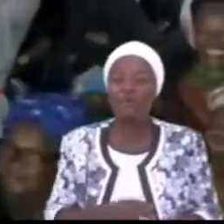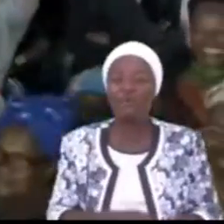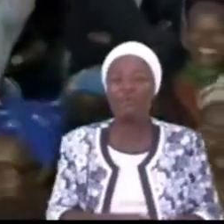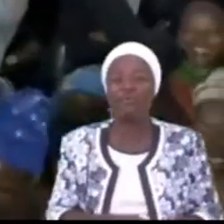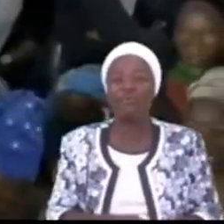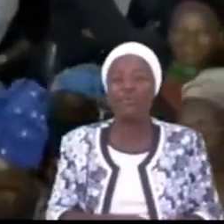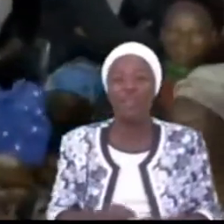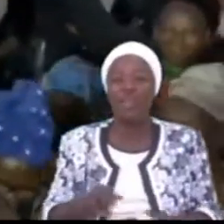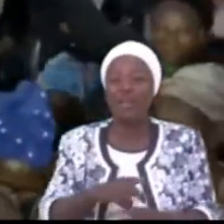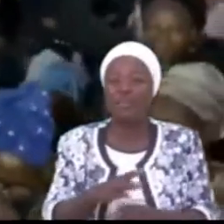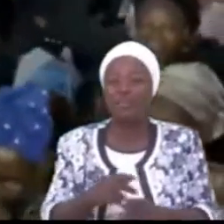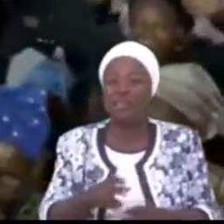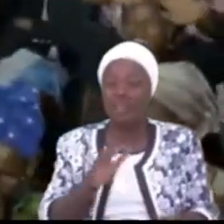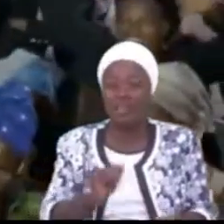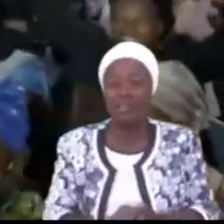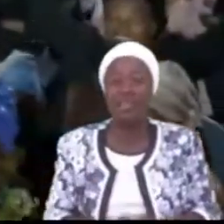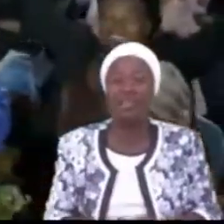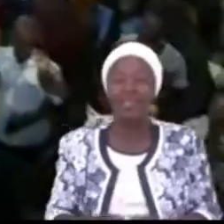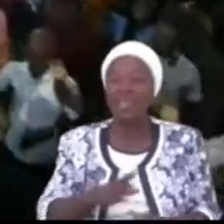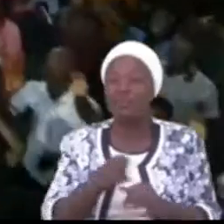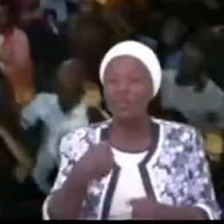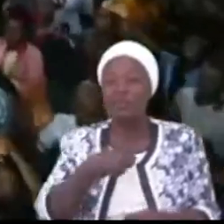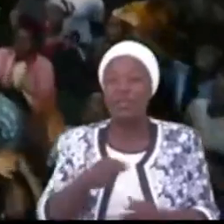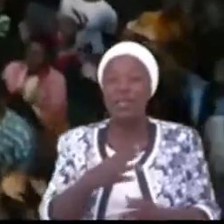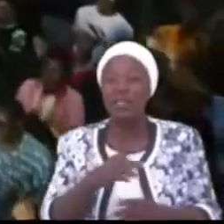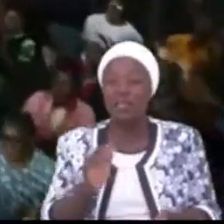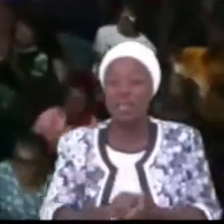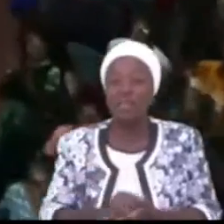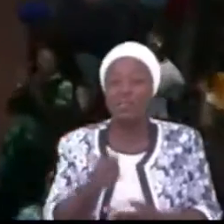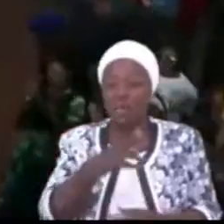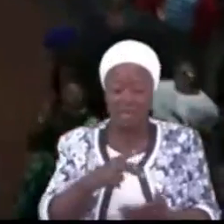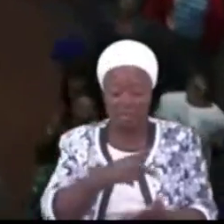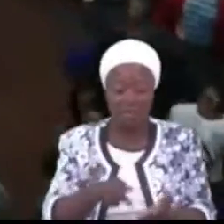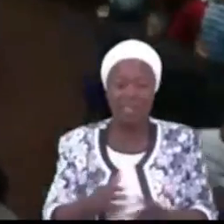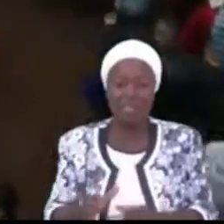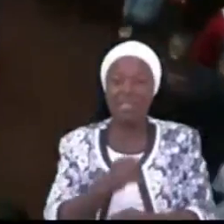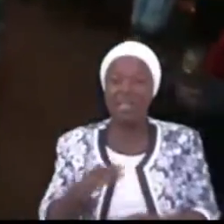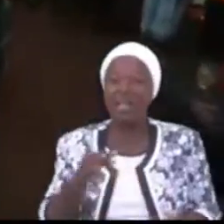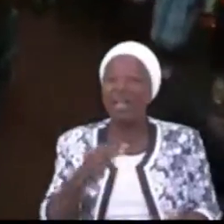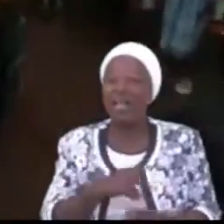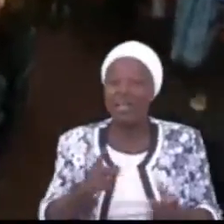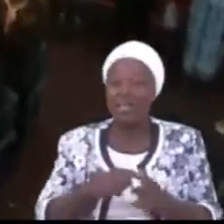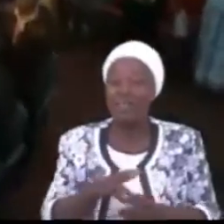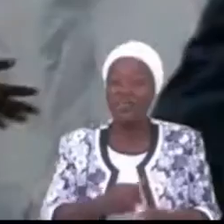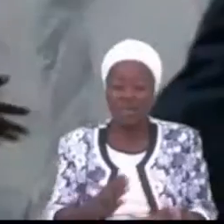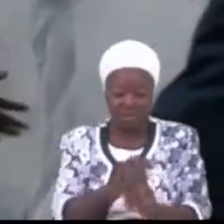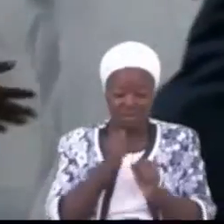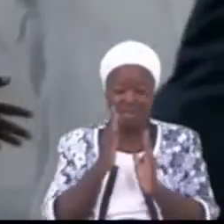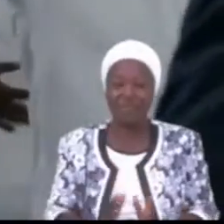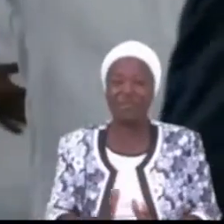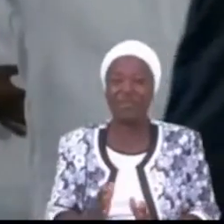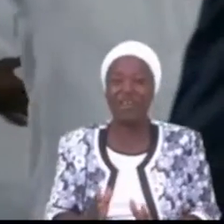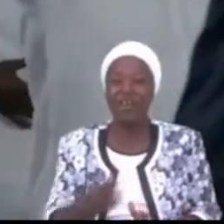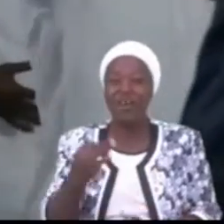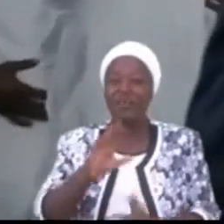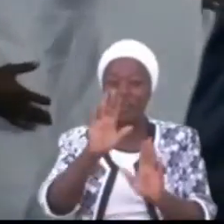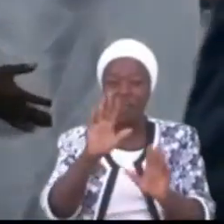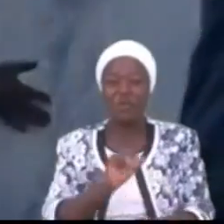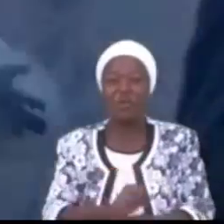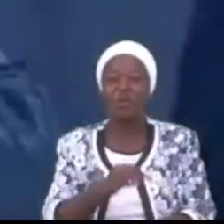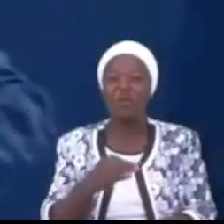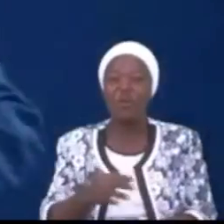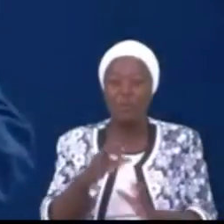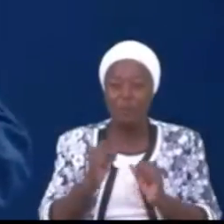That you are a partaker. That you are a receiver of the miracle